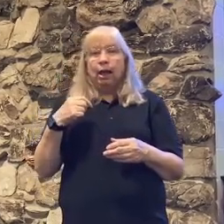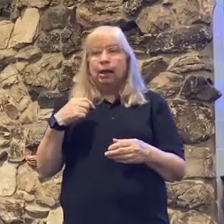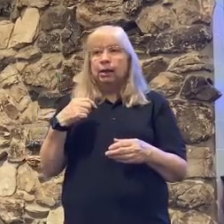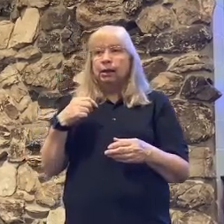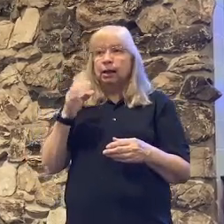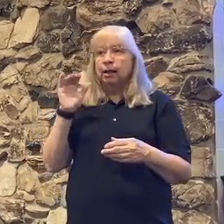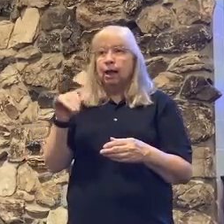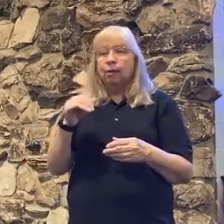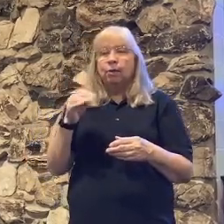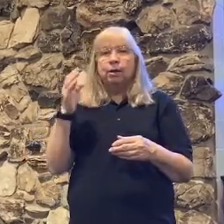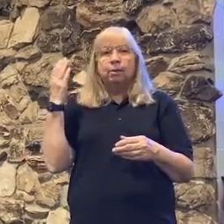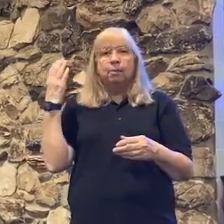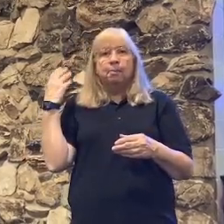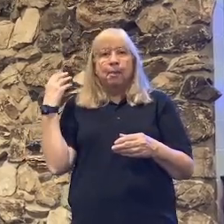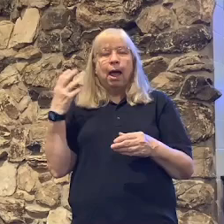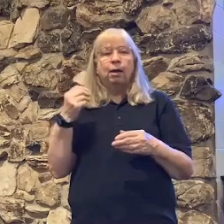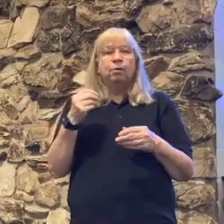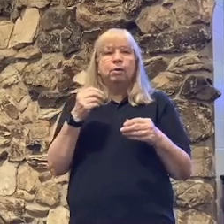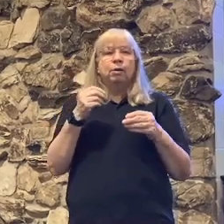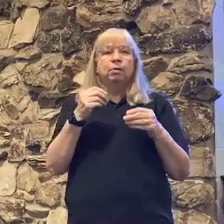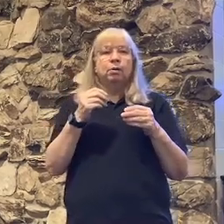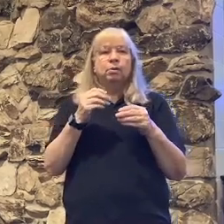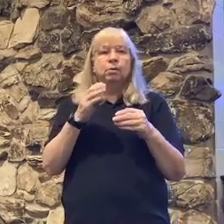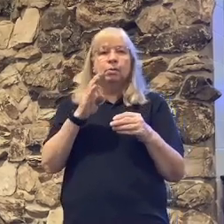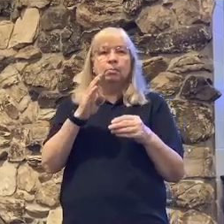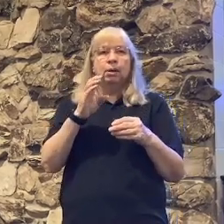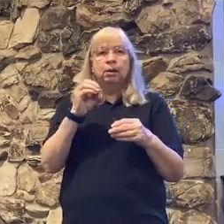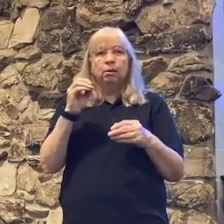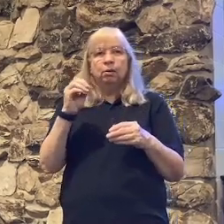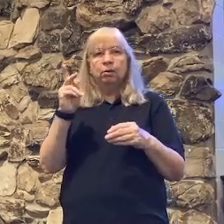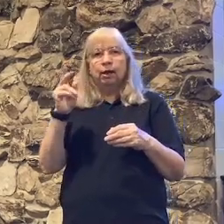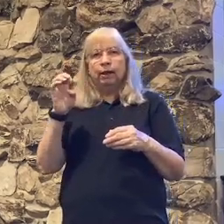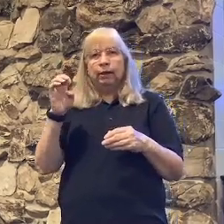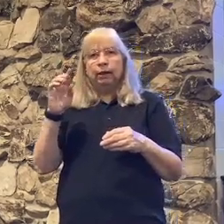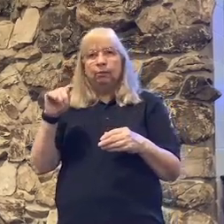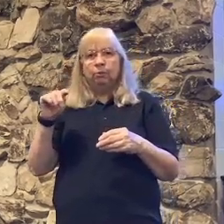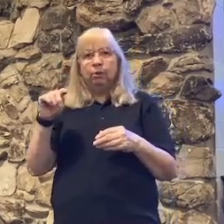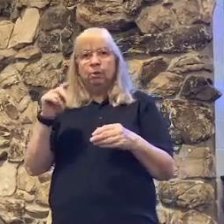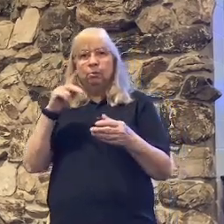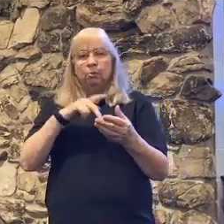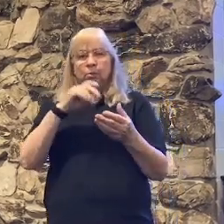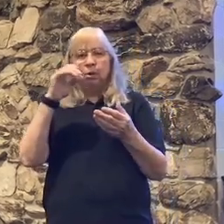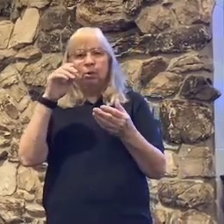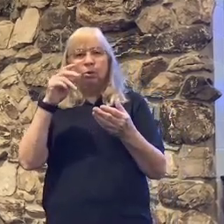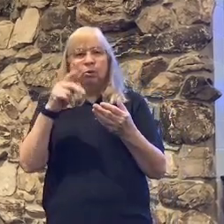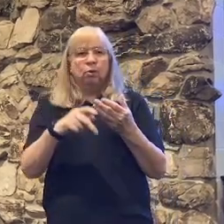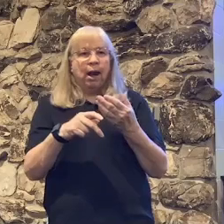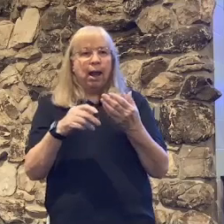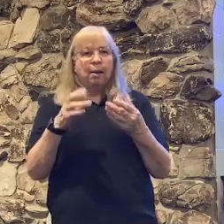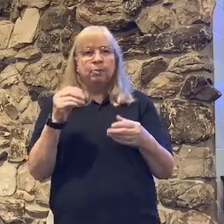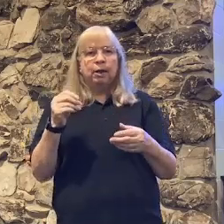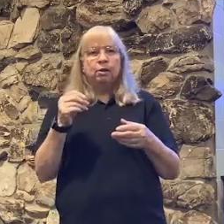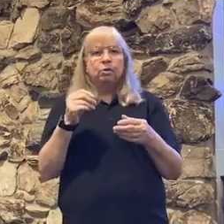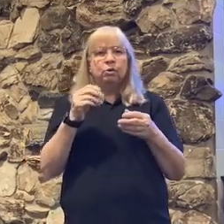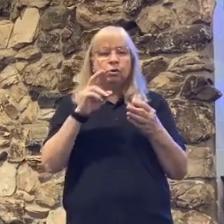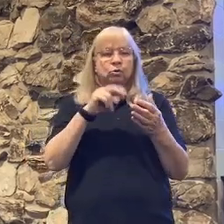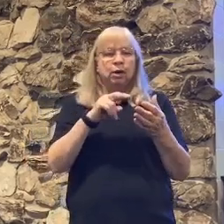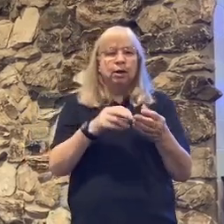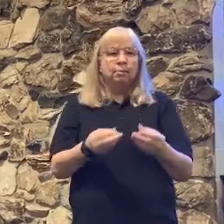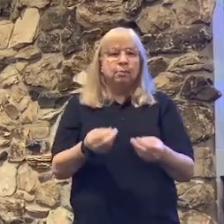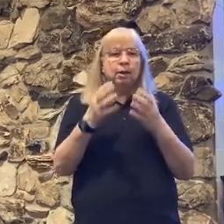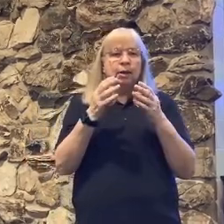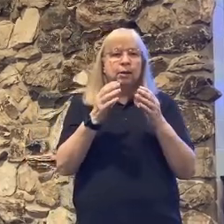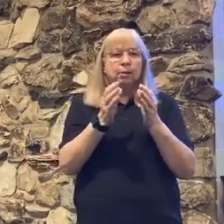That was back when they were doing the book it programs. Maybe you guys remember those, where you read so many books and then you got